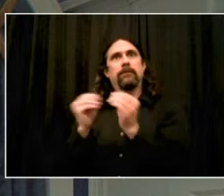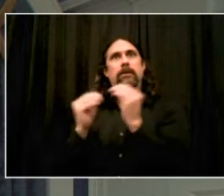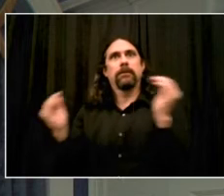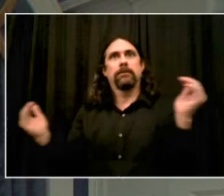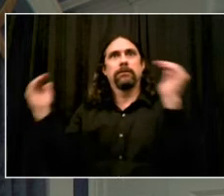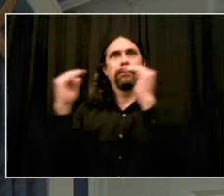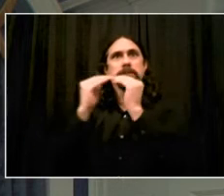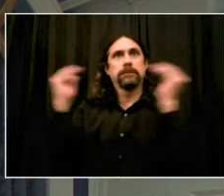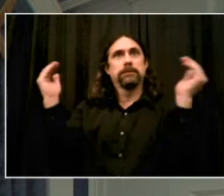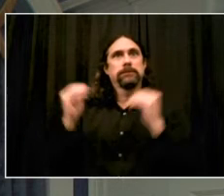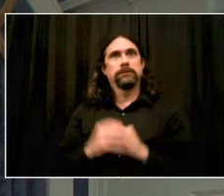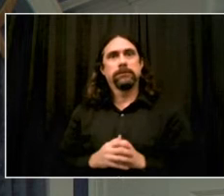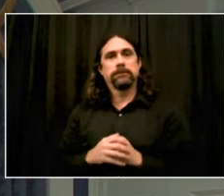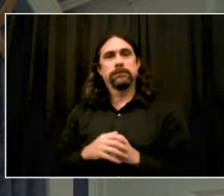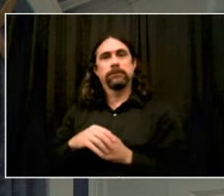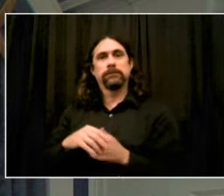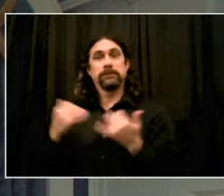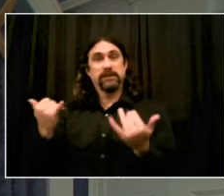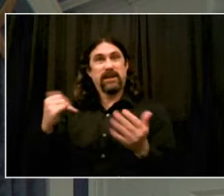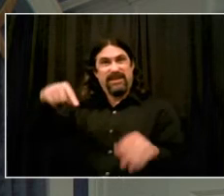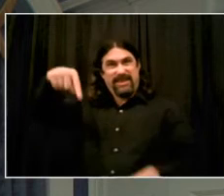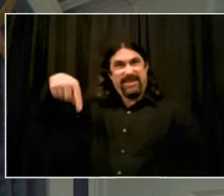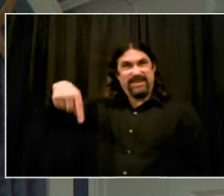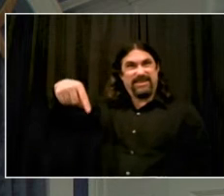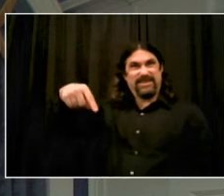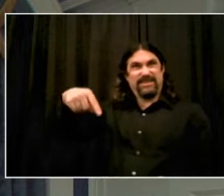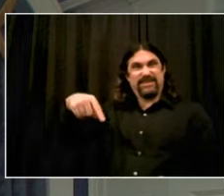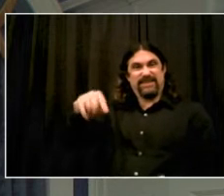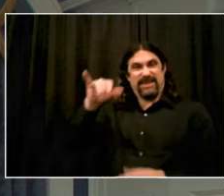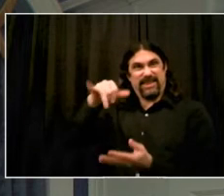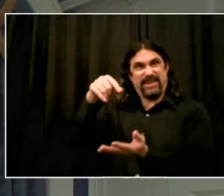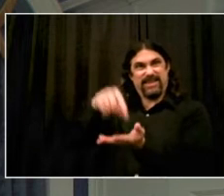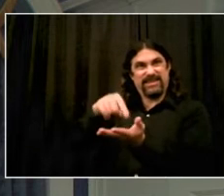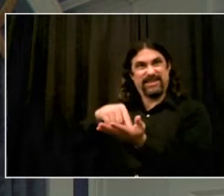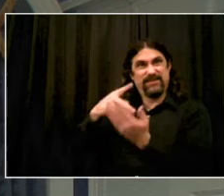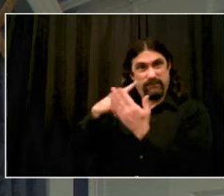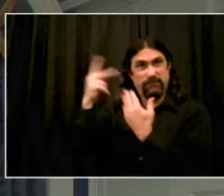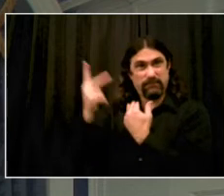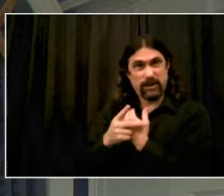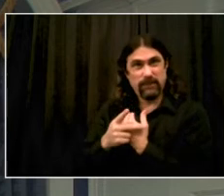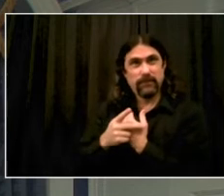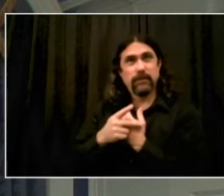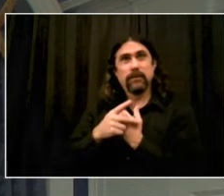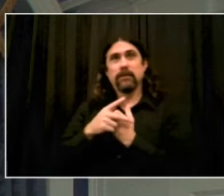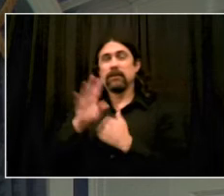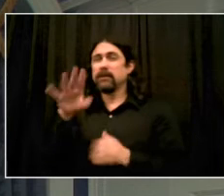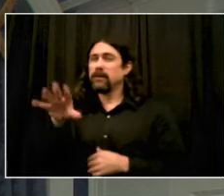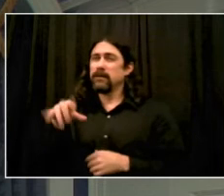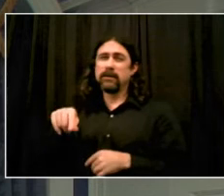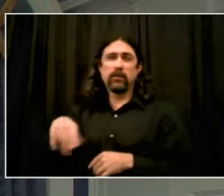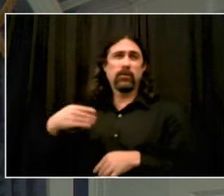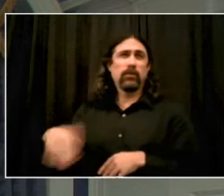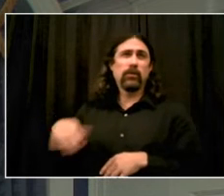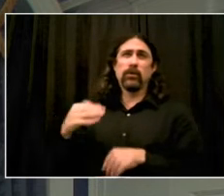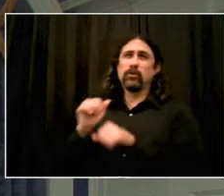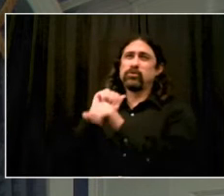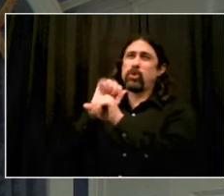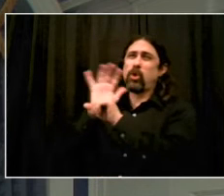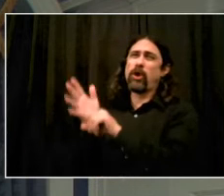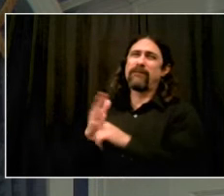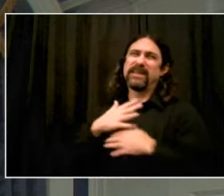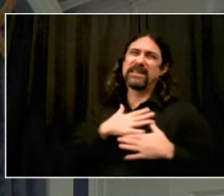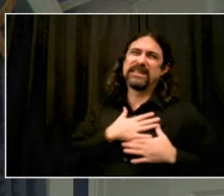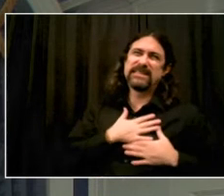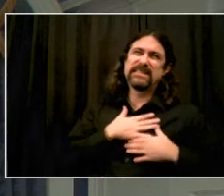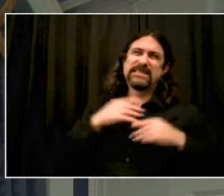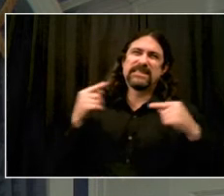the aftermath of such a painful moment, could come something that truly creates a whole new series